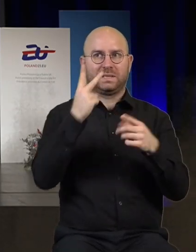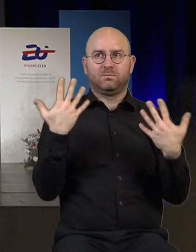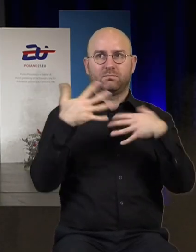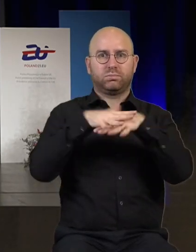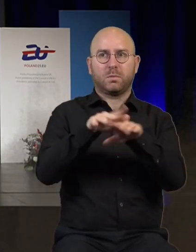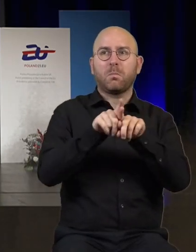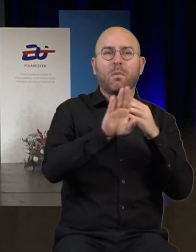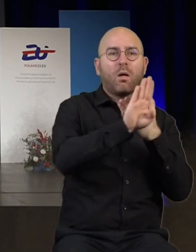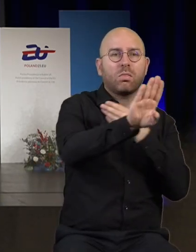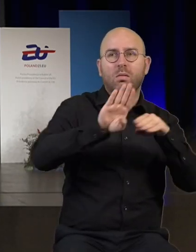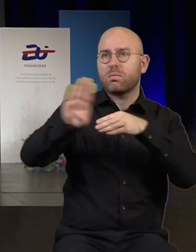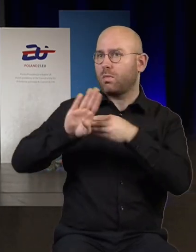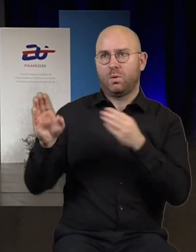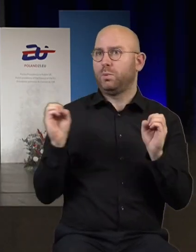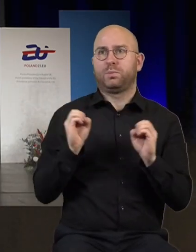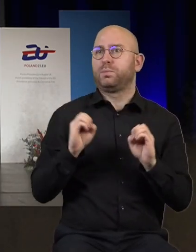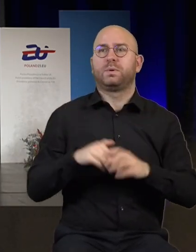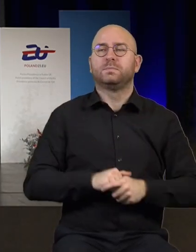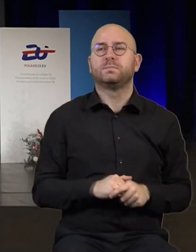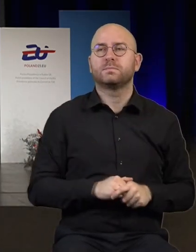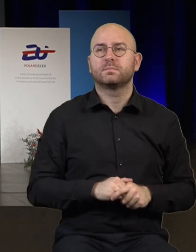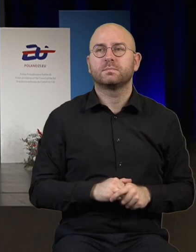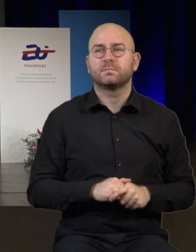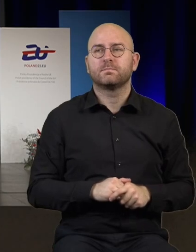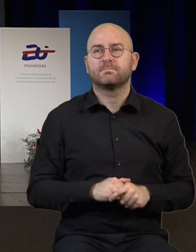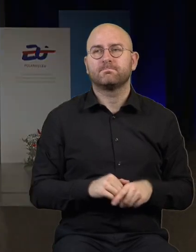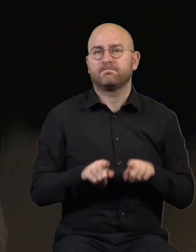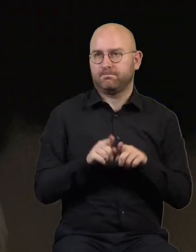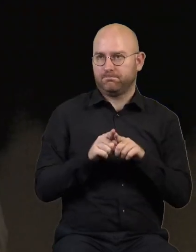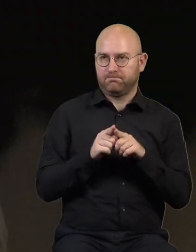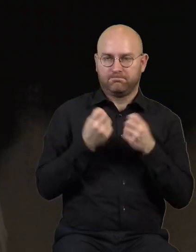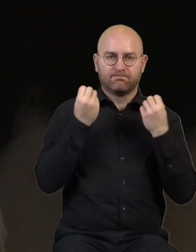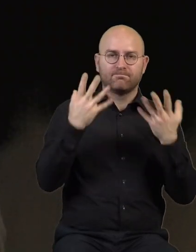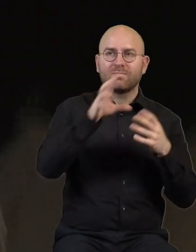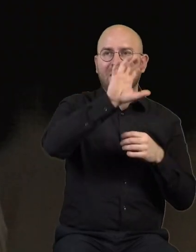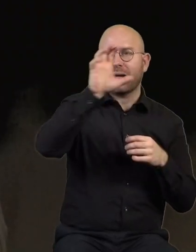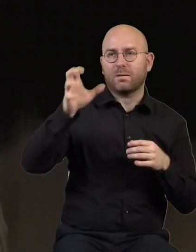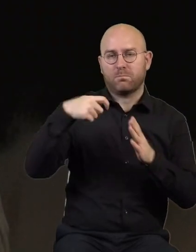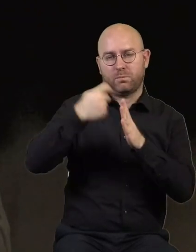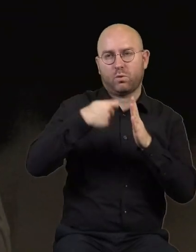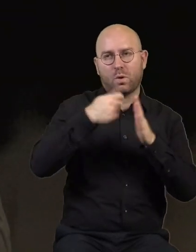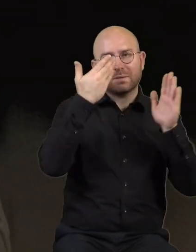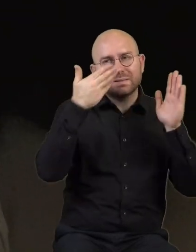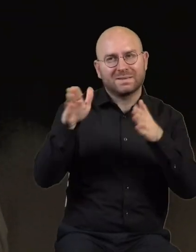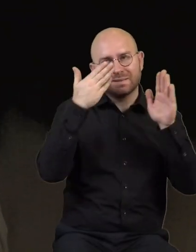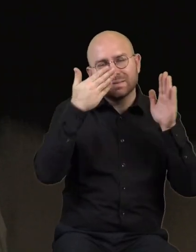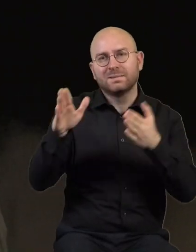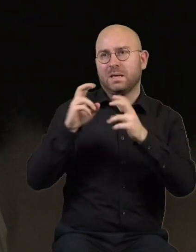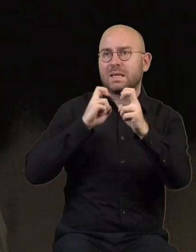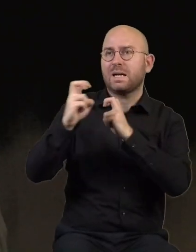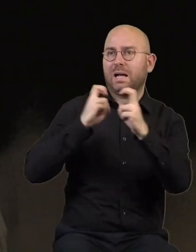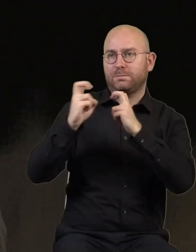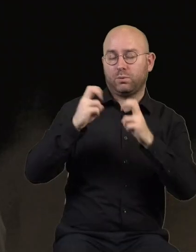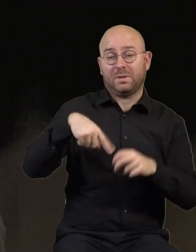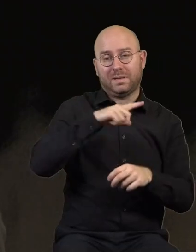in many of the countries, not just at project preparation level, but then we went back to transport planning level, and we have been